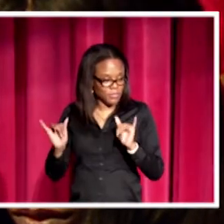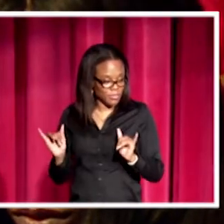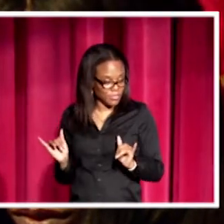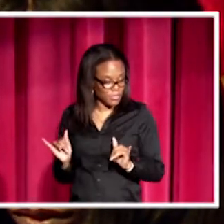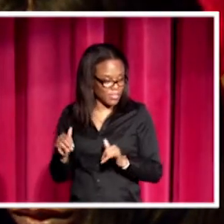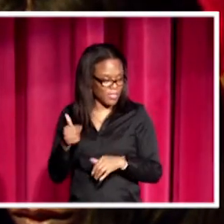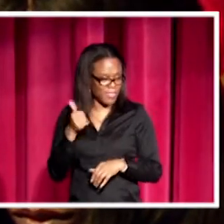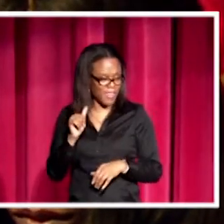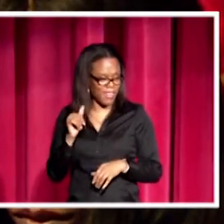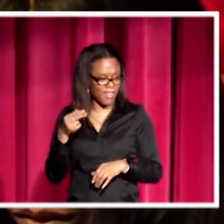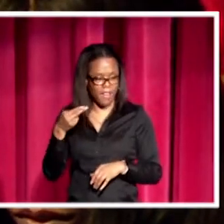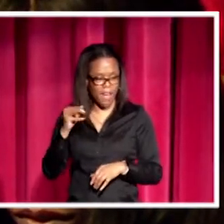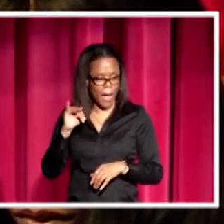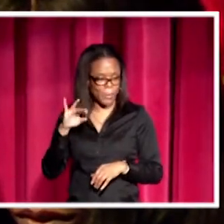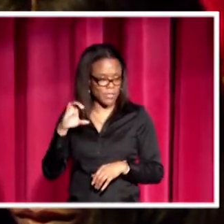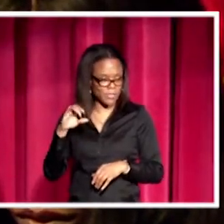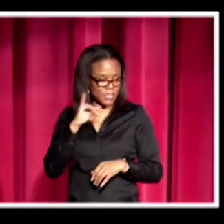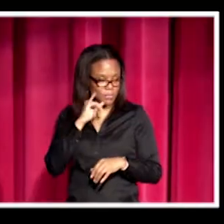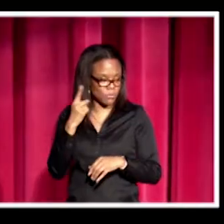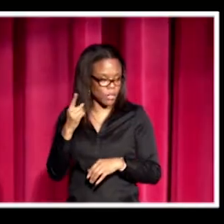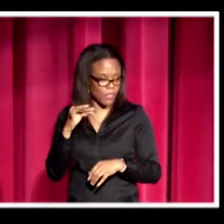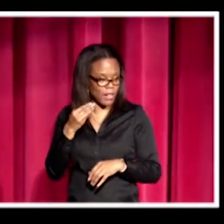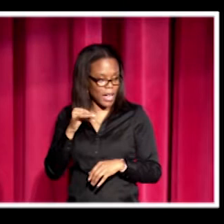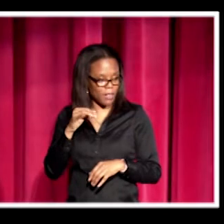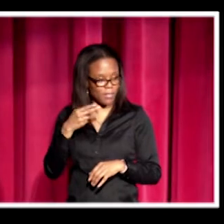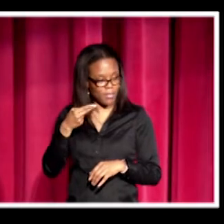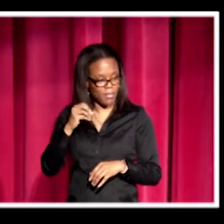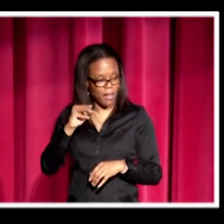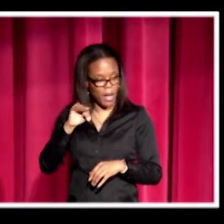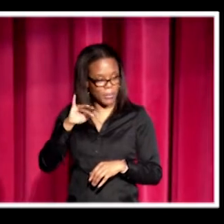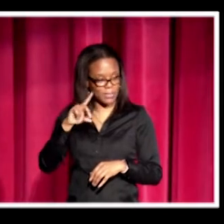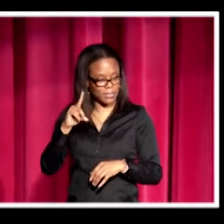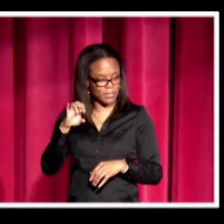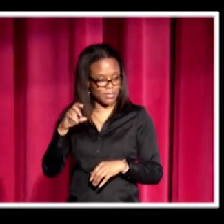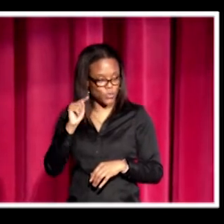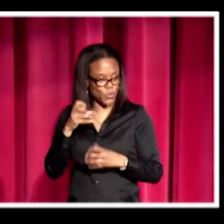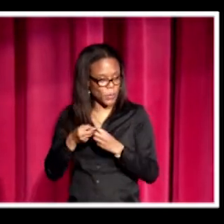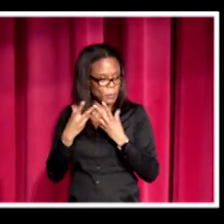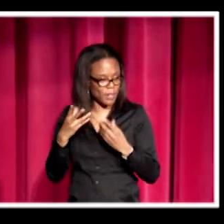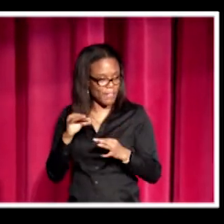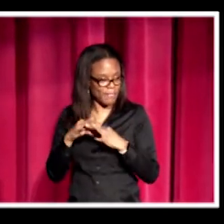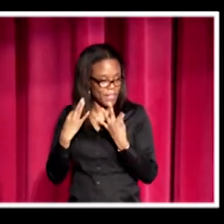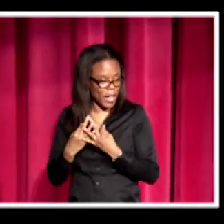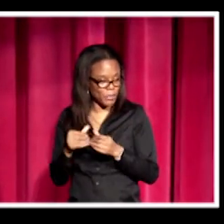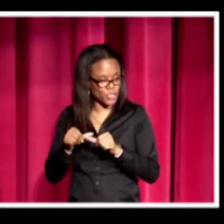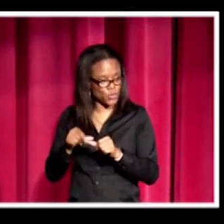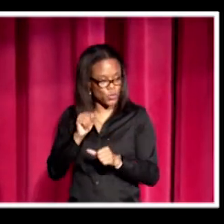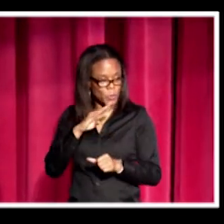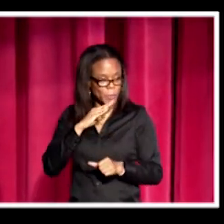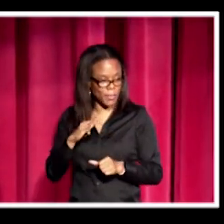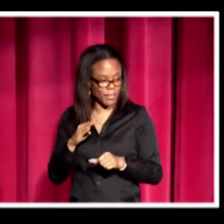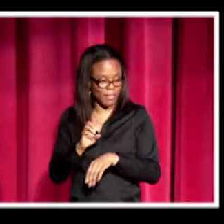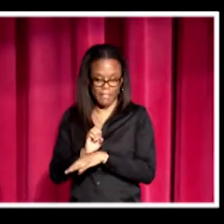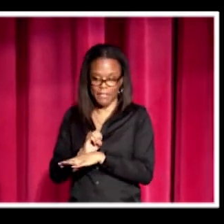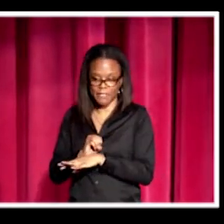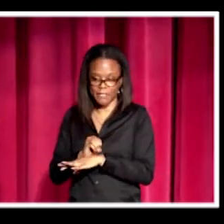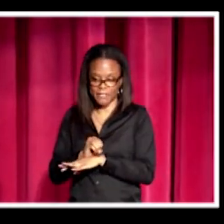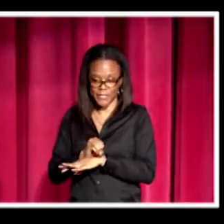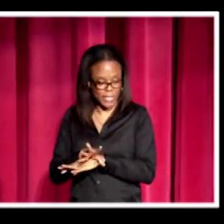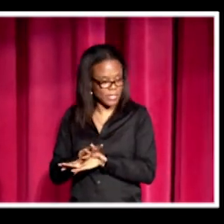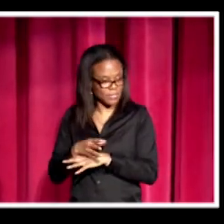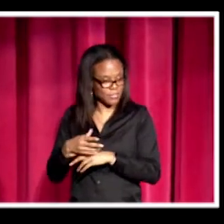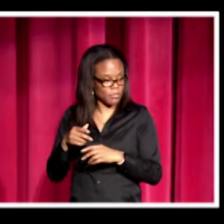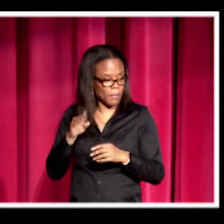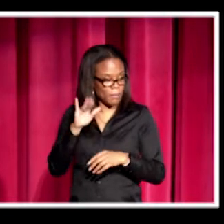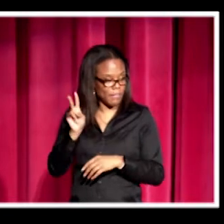But still, we all know this: any homicide is too many. Any robbery, burglary on your block, to your neighbor, to